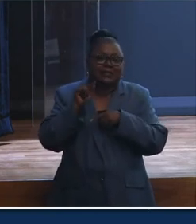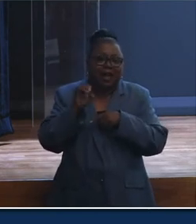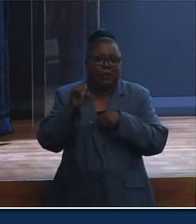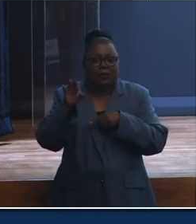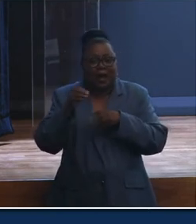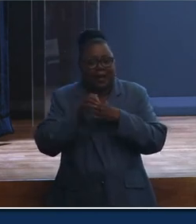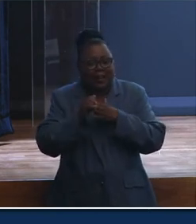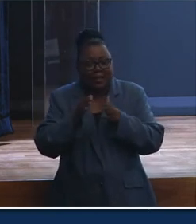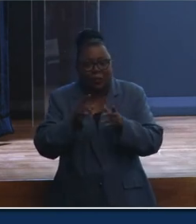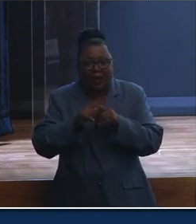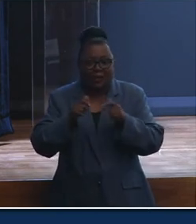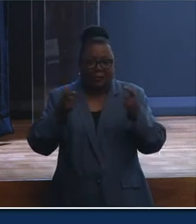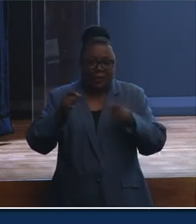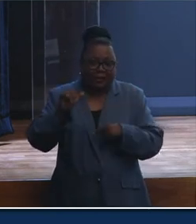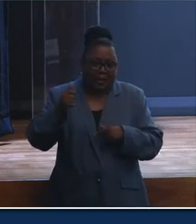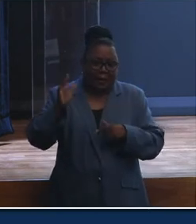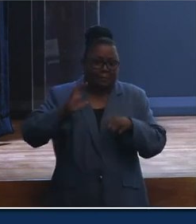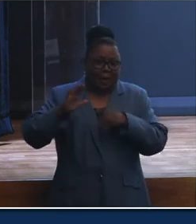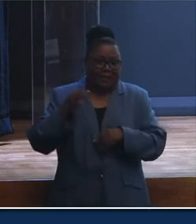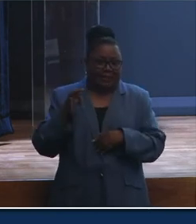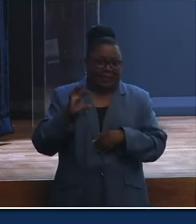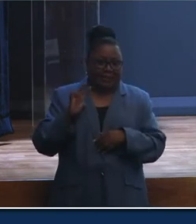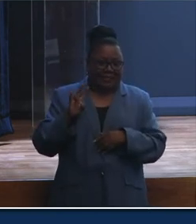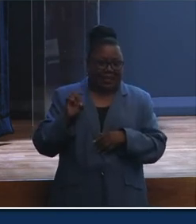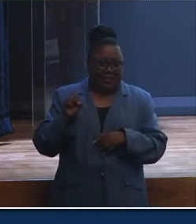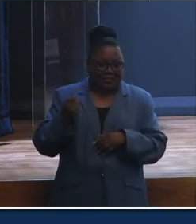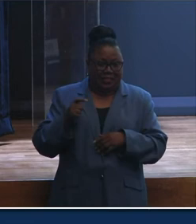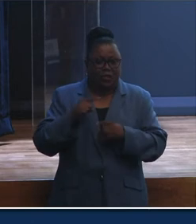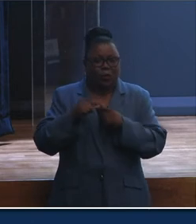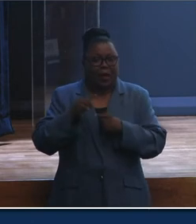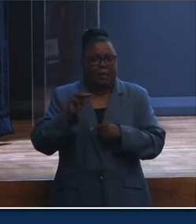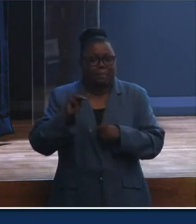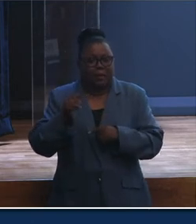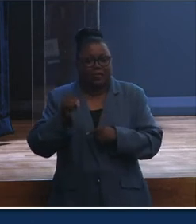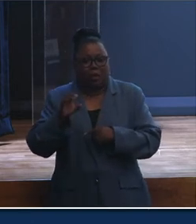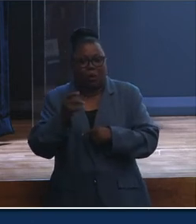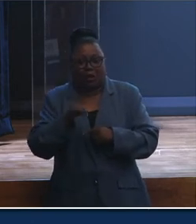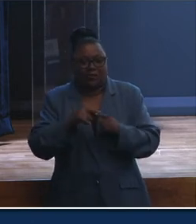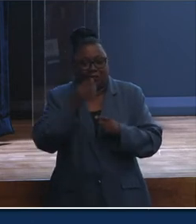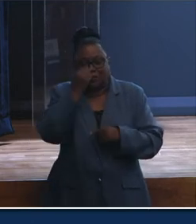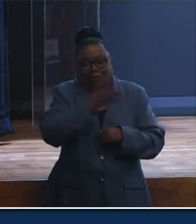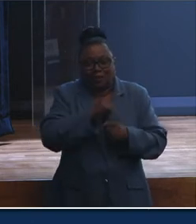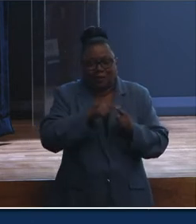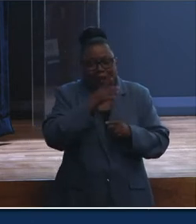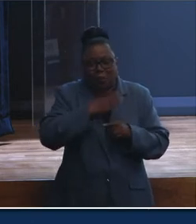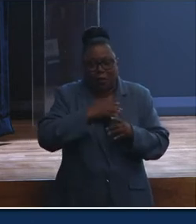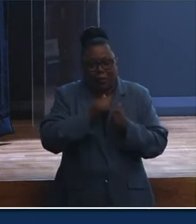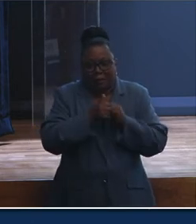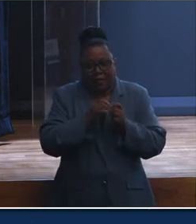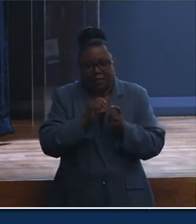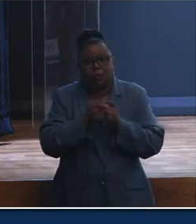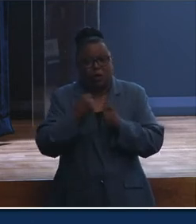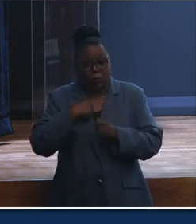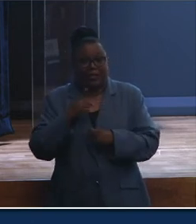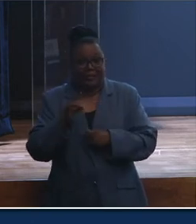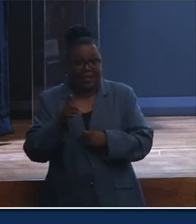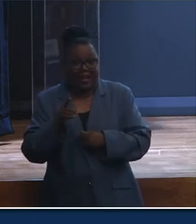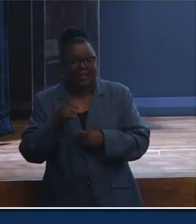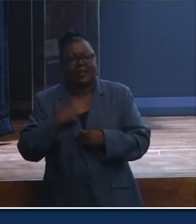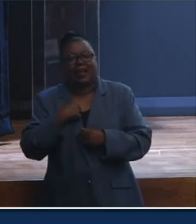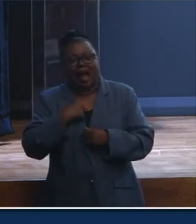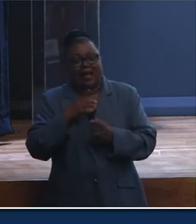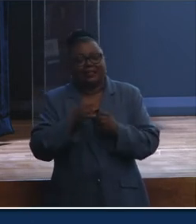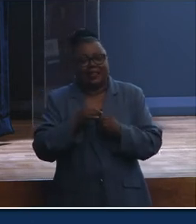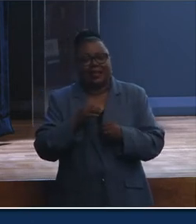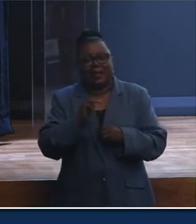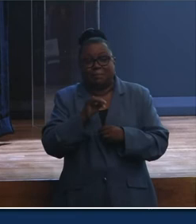the way in the Big Ten, back in the 70s, when Michigan and Ohio State couldn't have cared less about women playing sports, we did, and Iowa did,